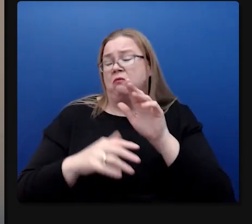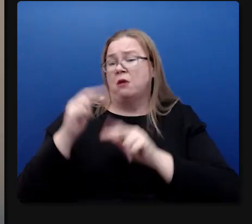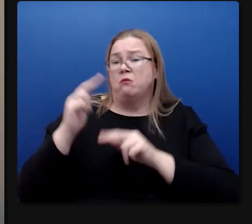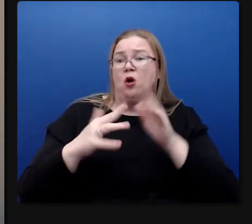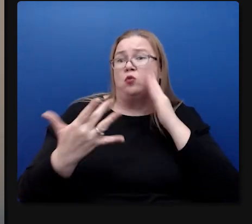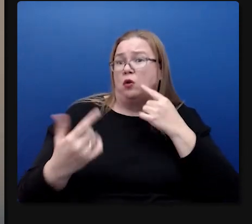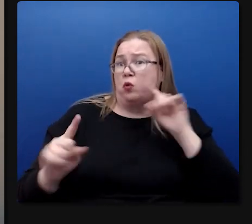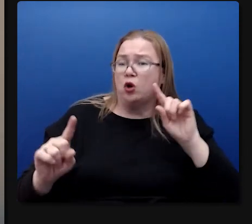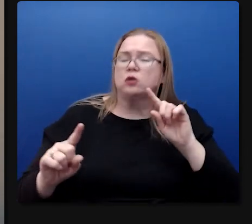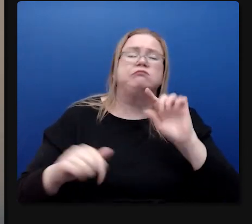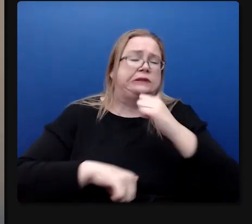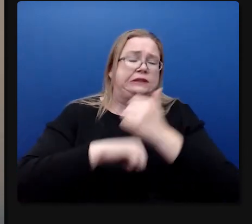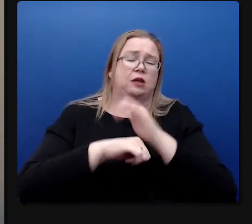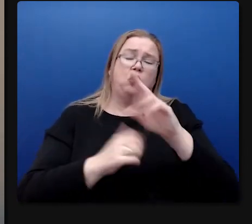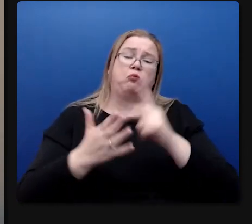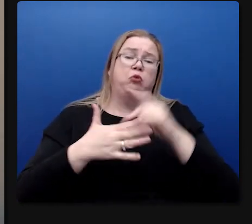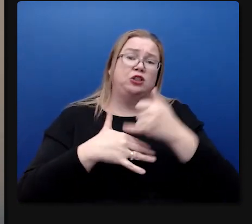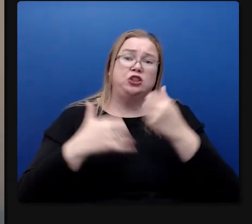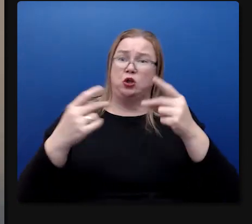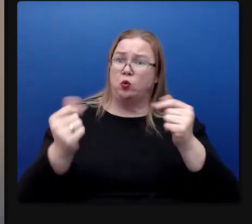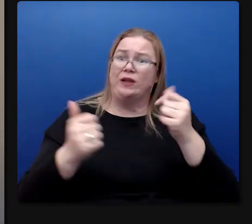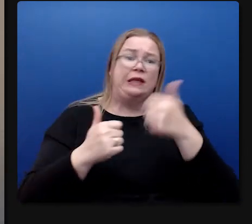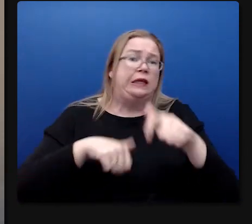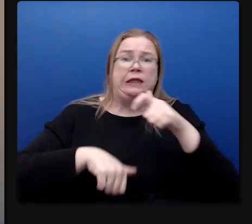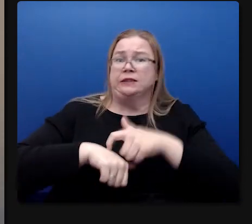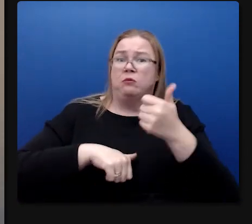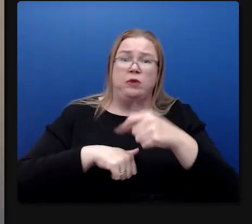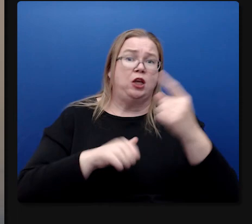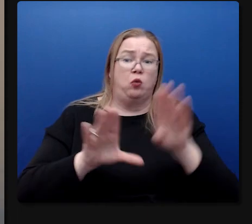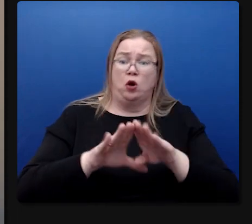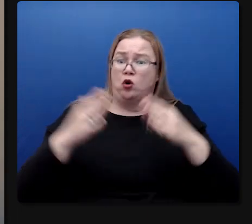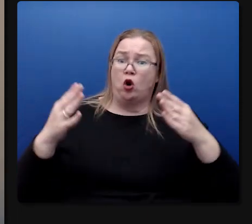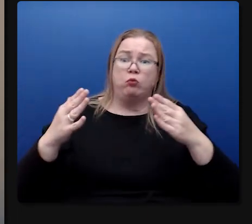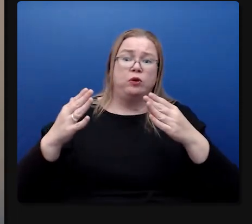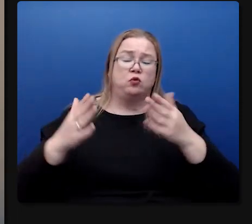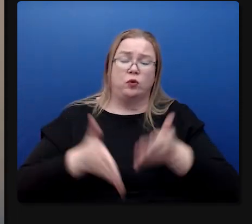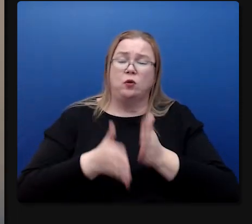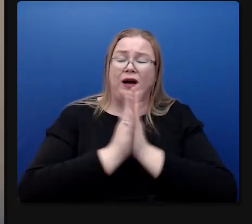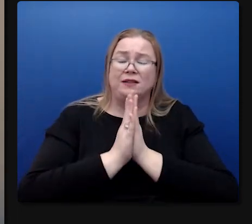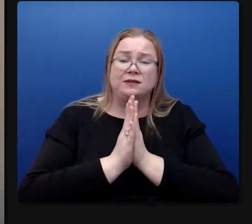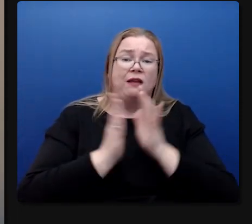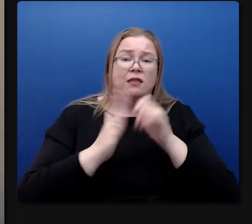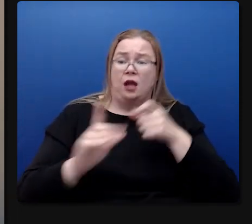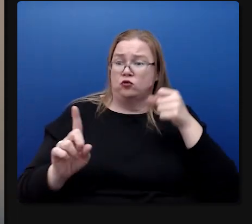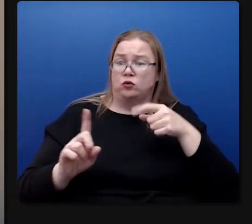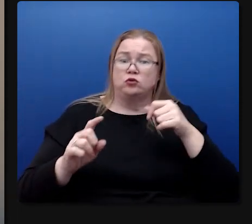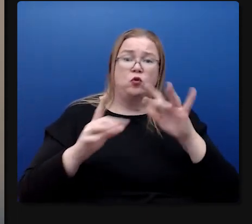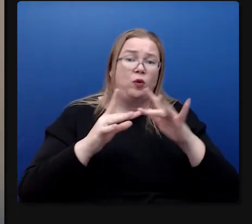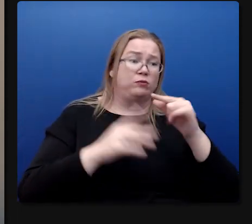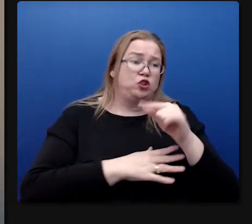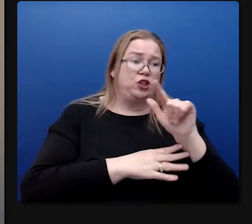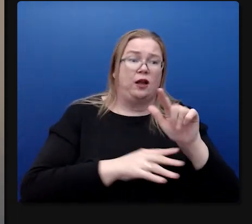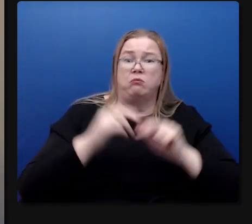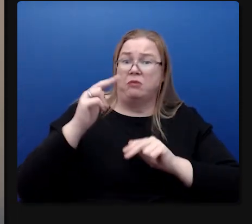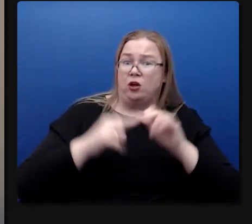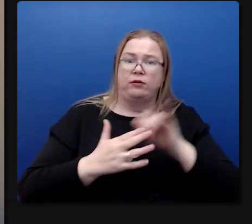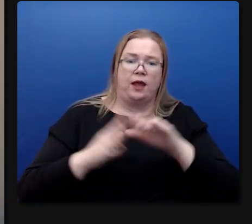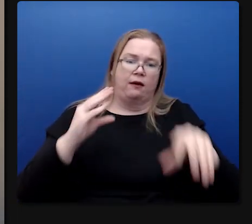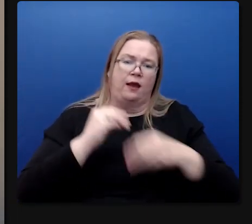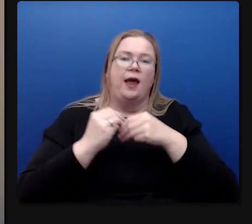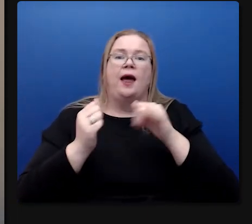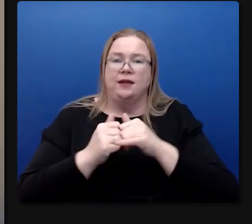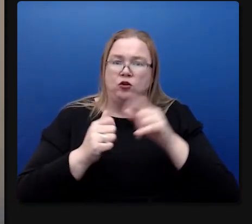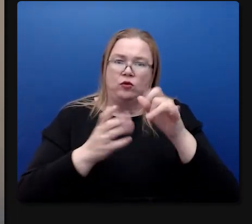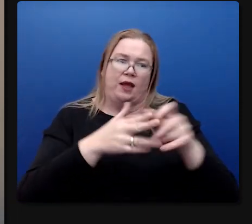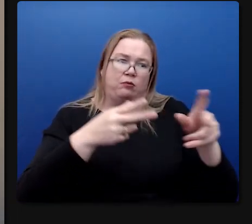work. You can set up your project pretty quickly so that anytime anyone opens a pull request, that triggers a WebGL build that gets inserted